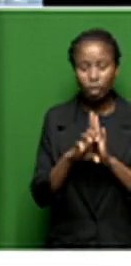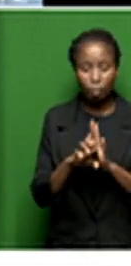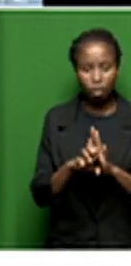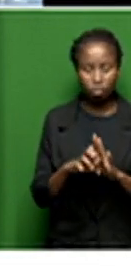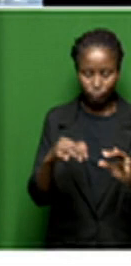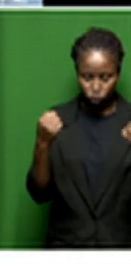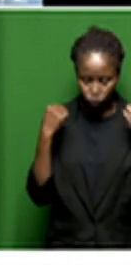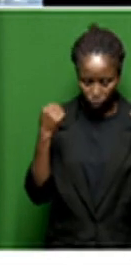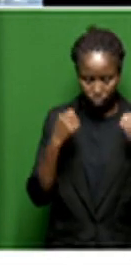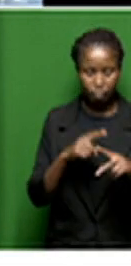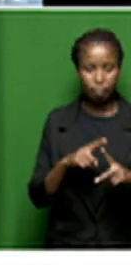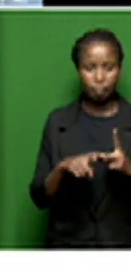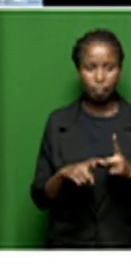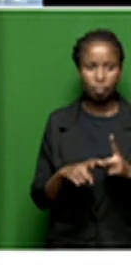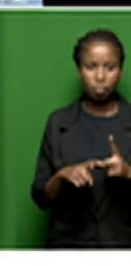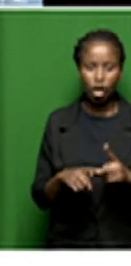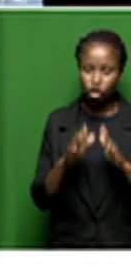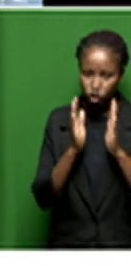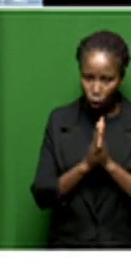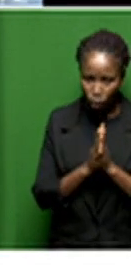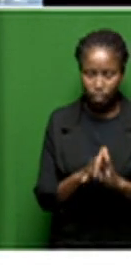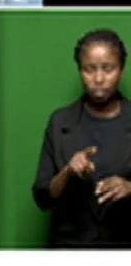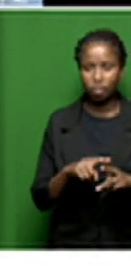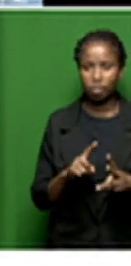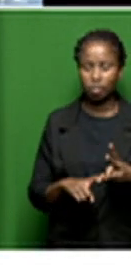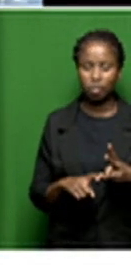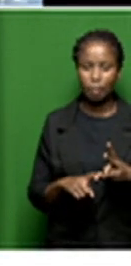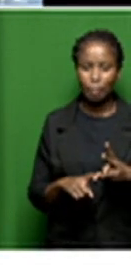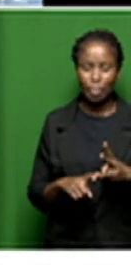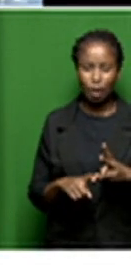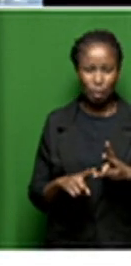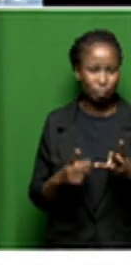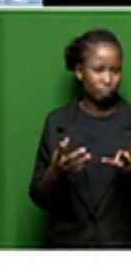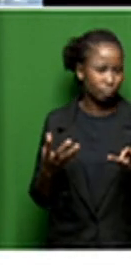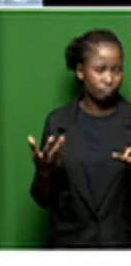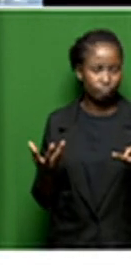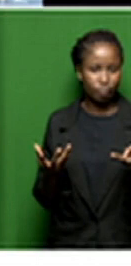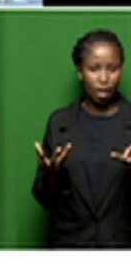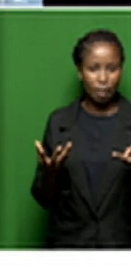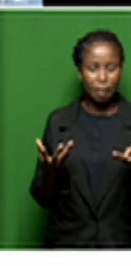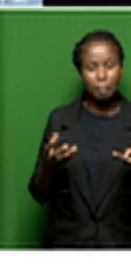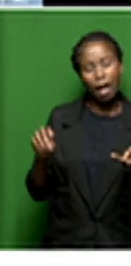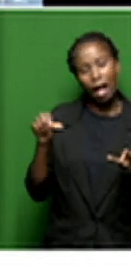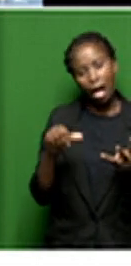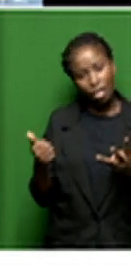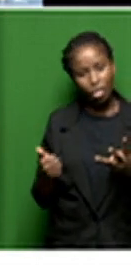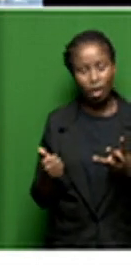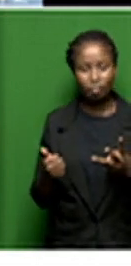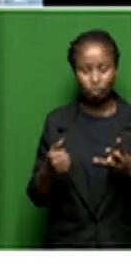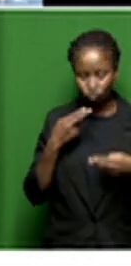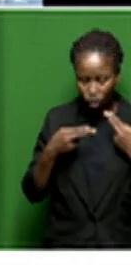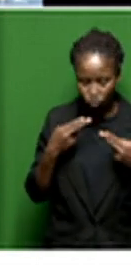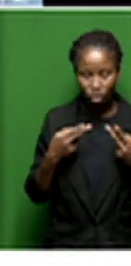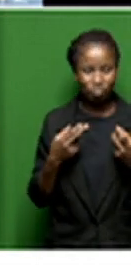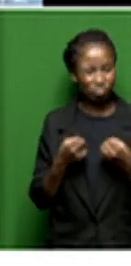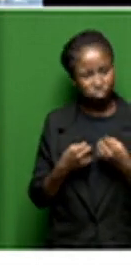and even churches, some big churches and other restaurants